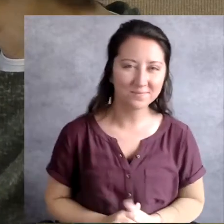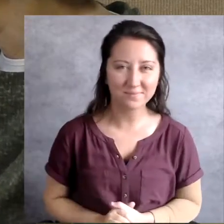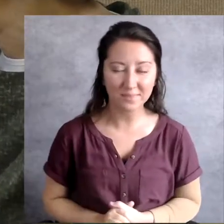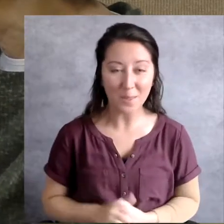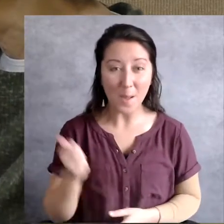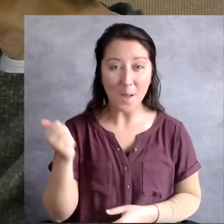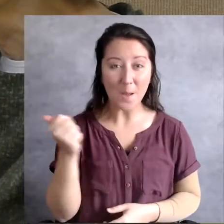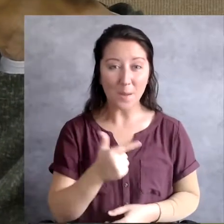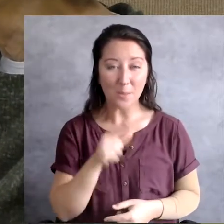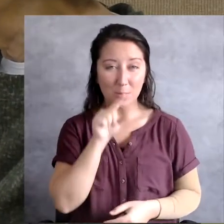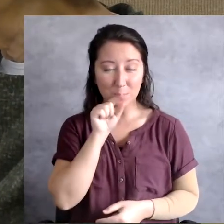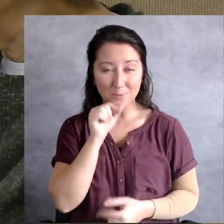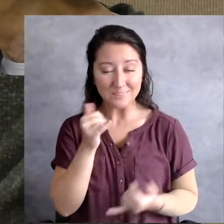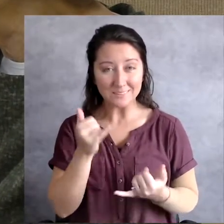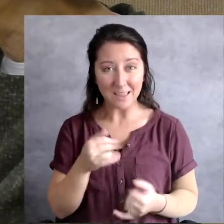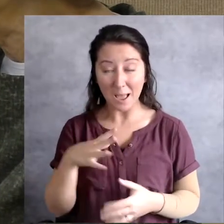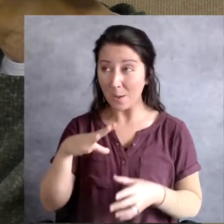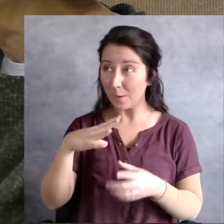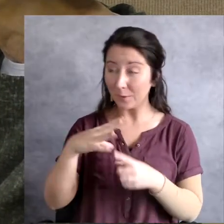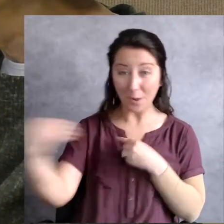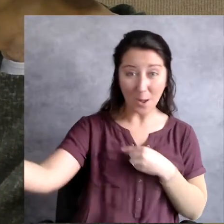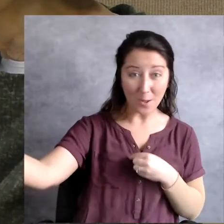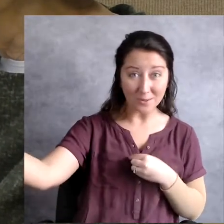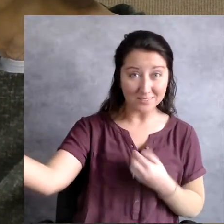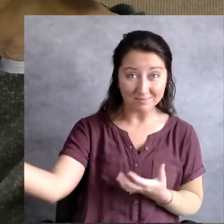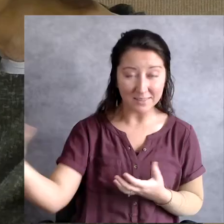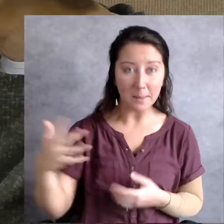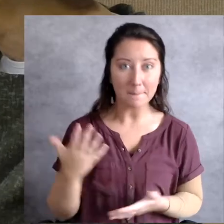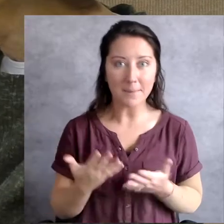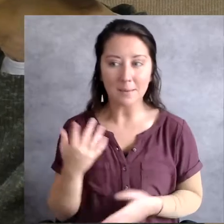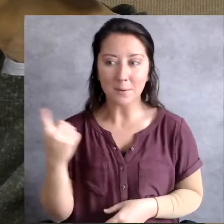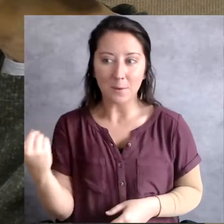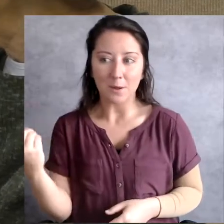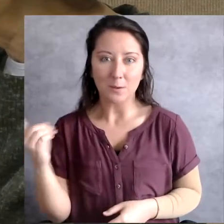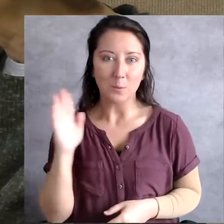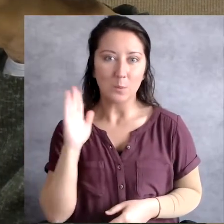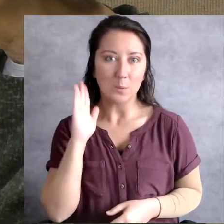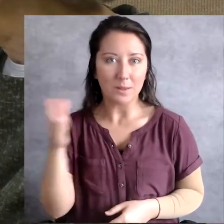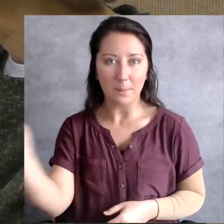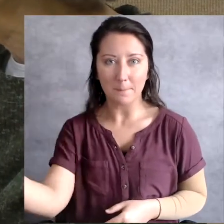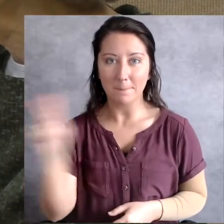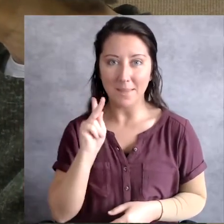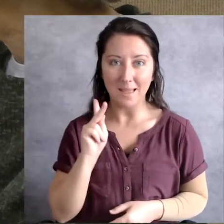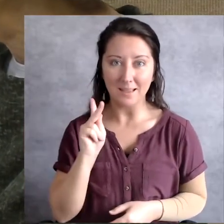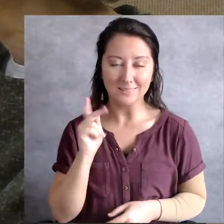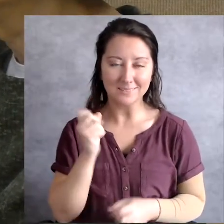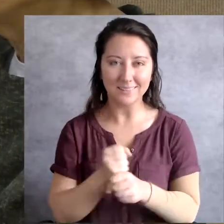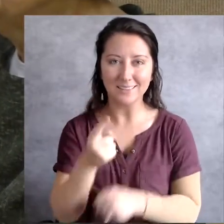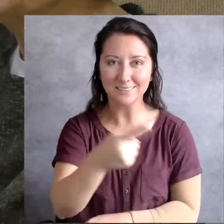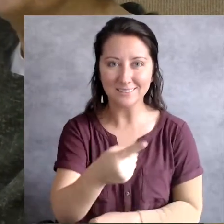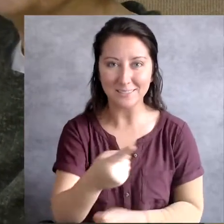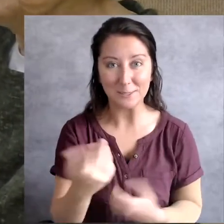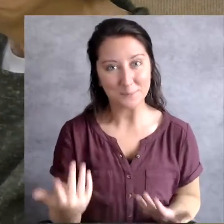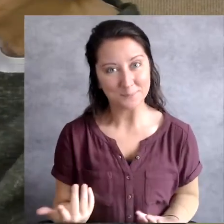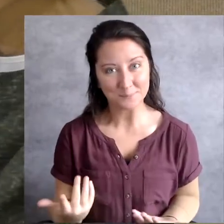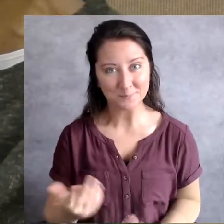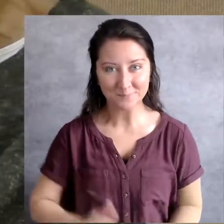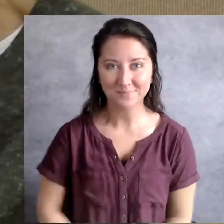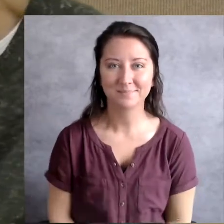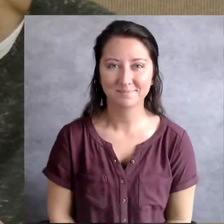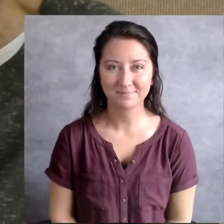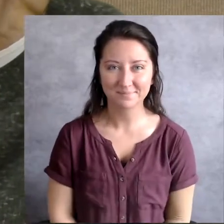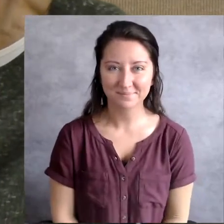All the little birds have gone now, and maybe one will come back next year.